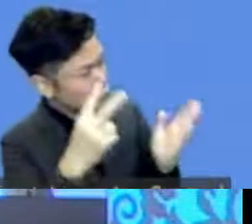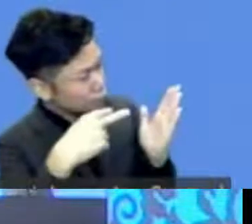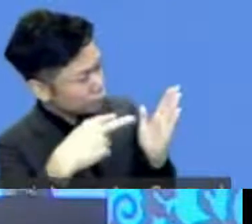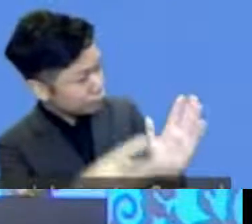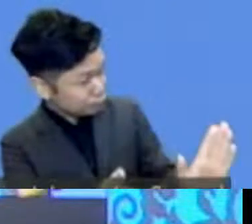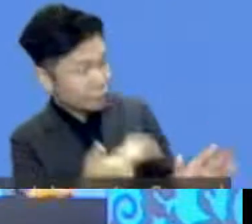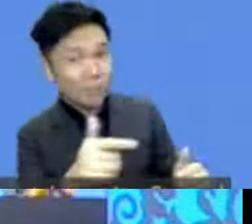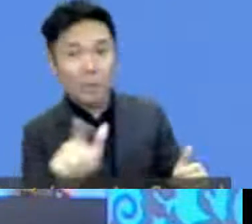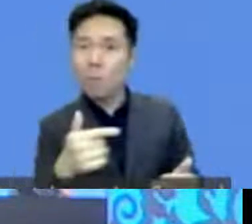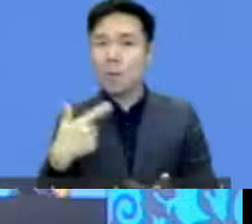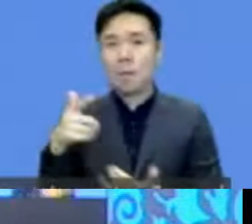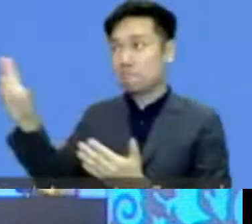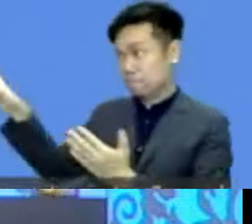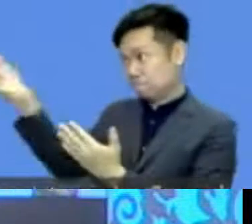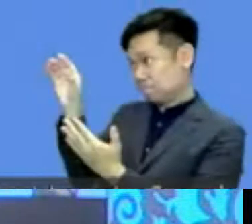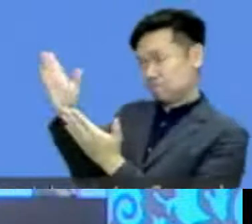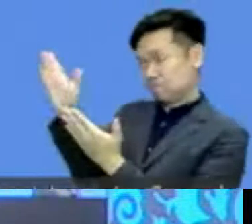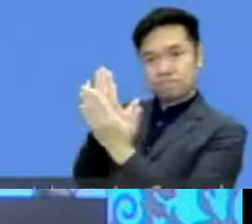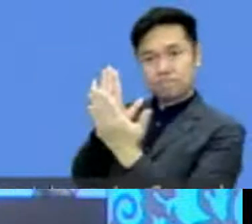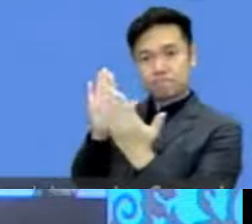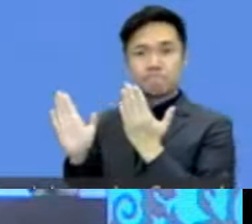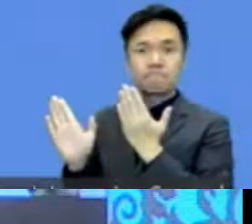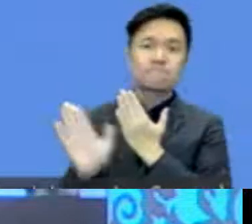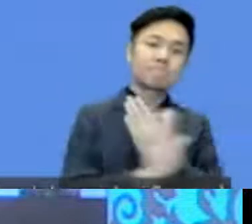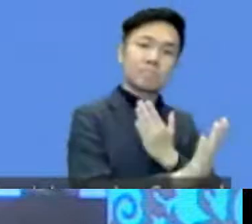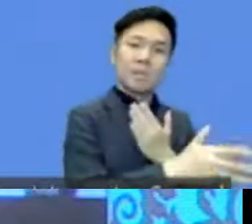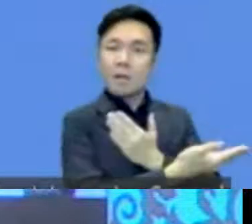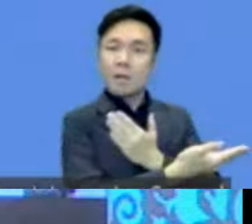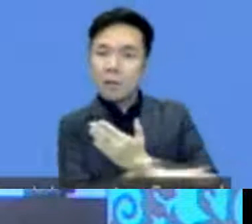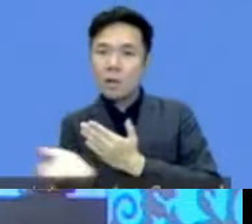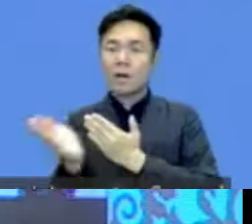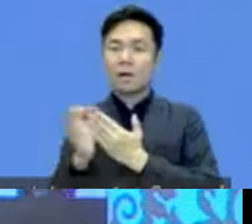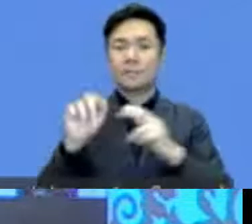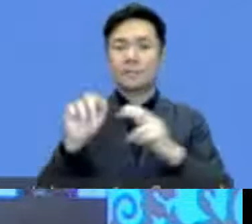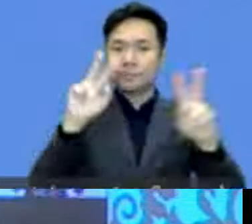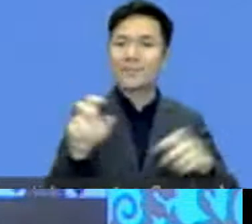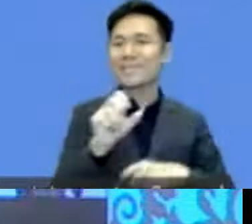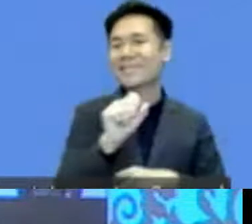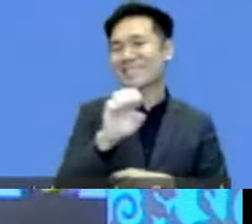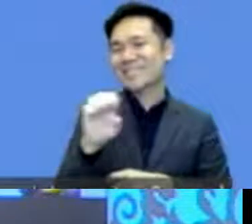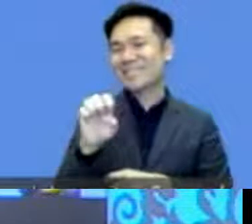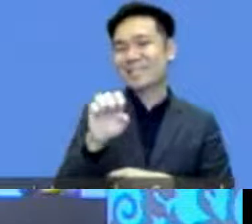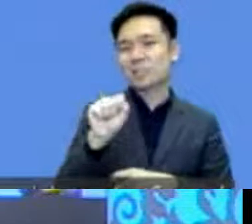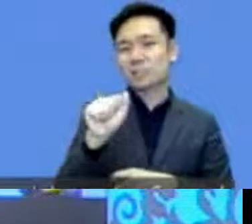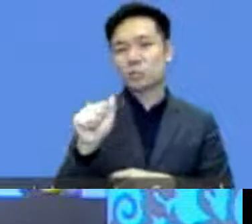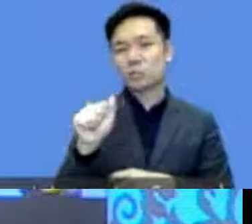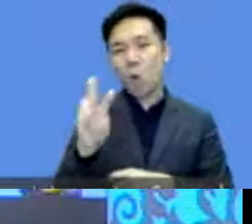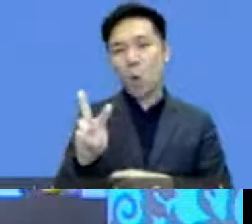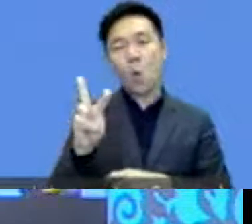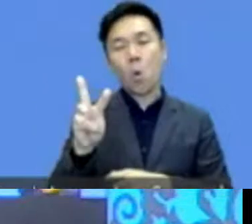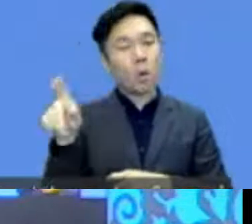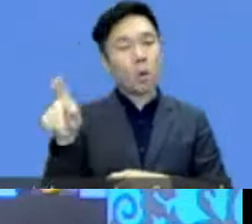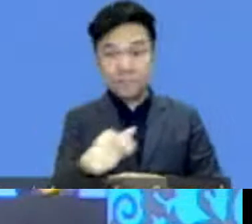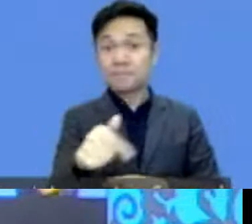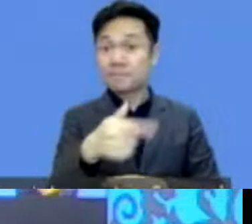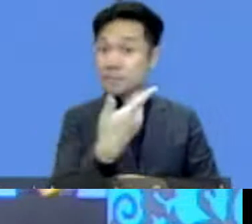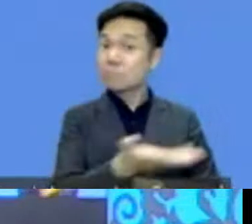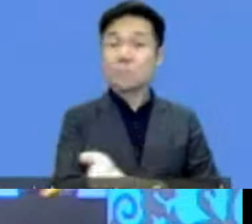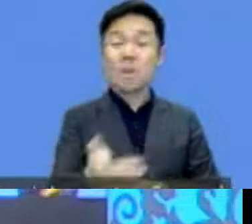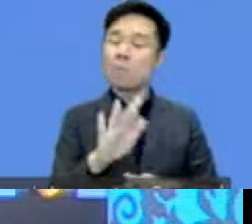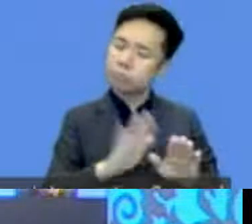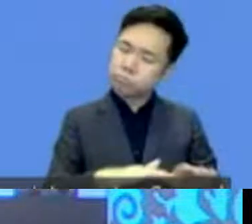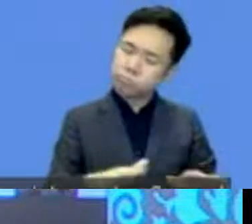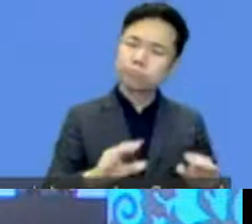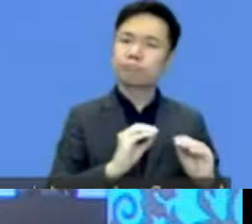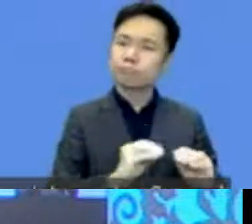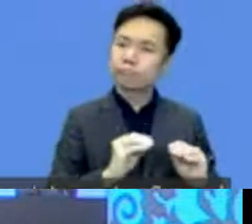was copy and paste the book links into CISO, which we used for primary, for direct access